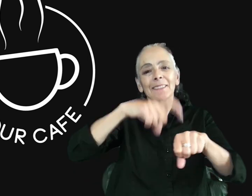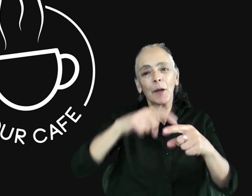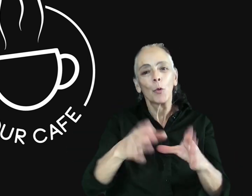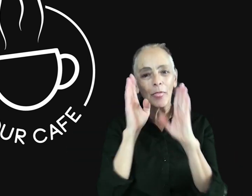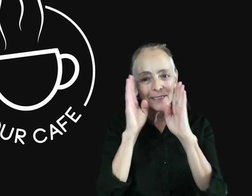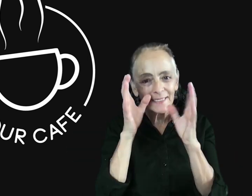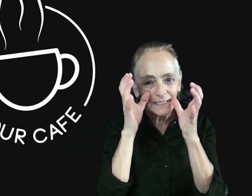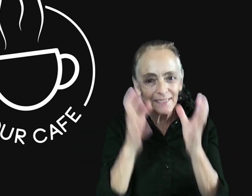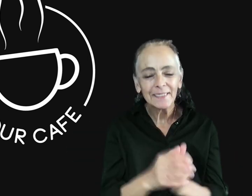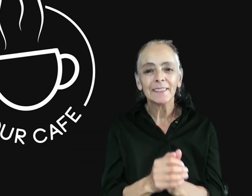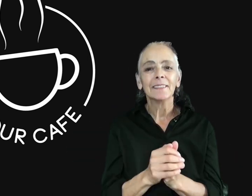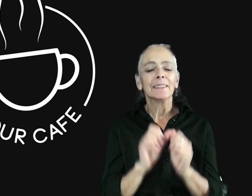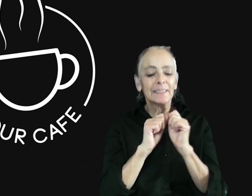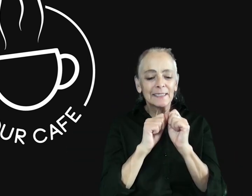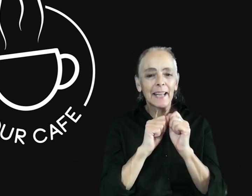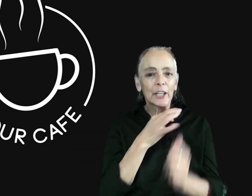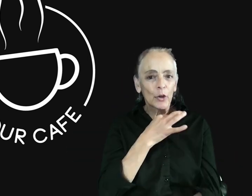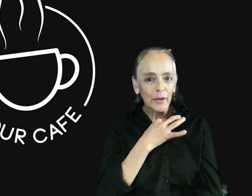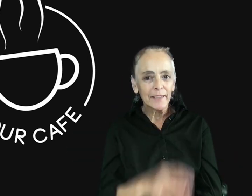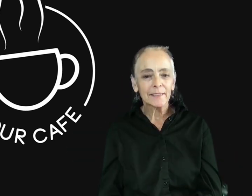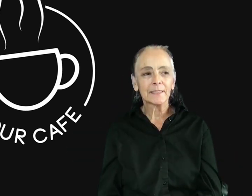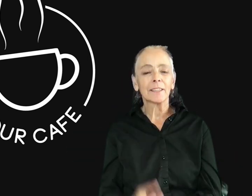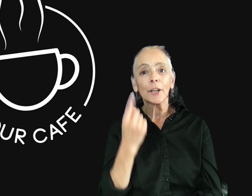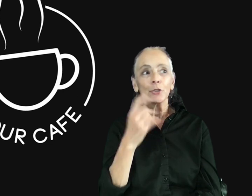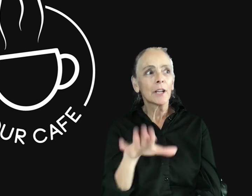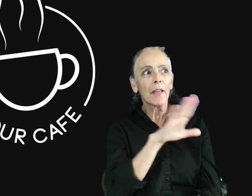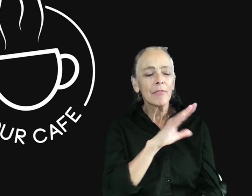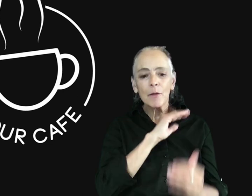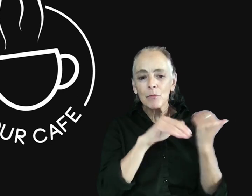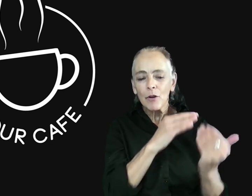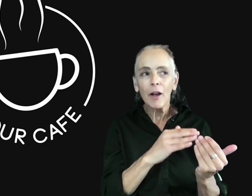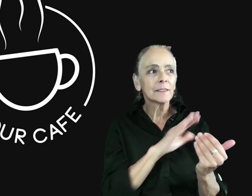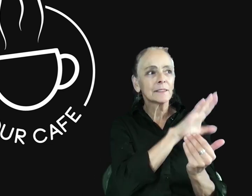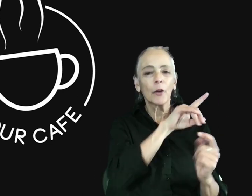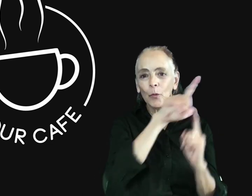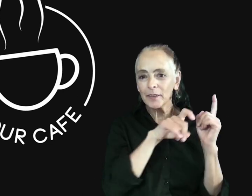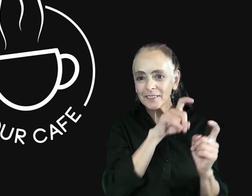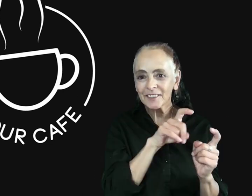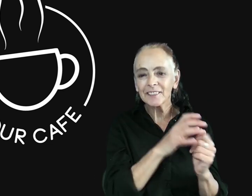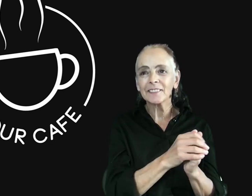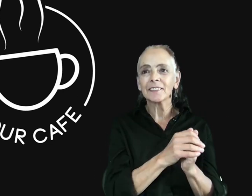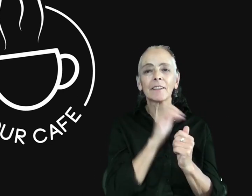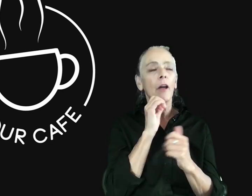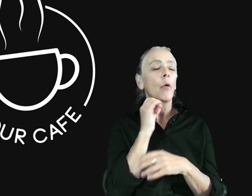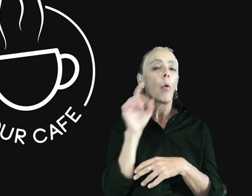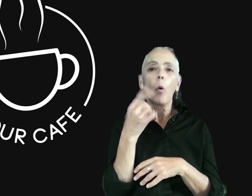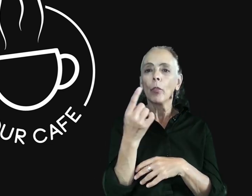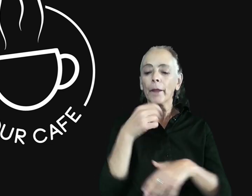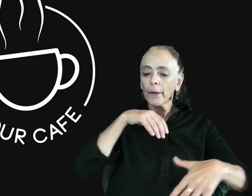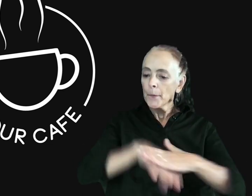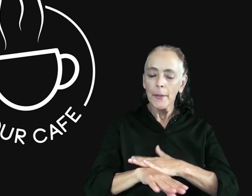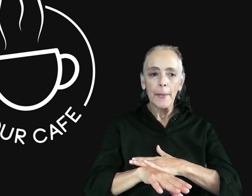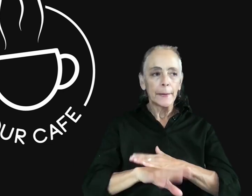stay curious understand what they're going through what questions they have it's not all about it's not always about coming in and